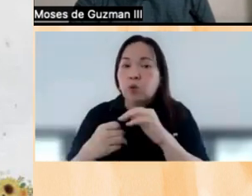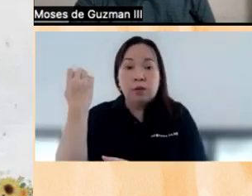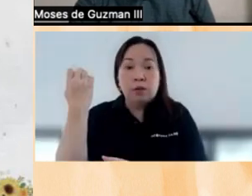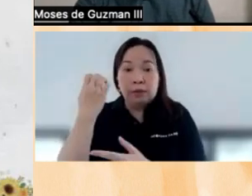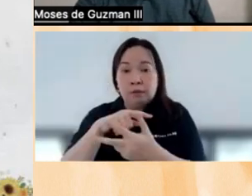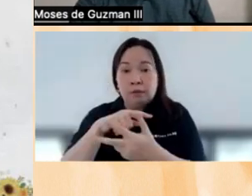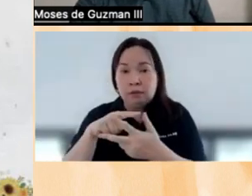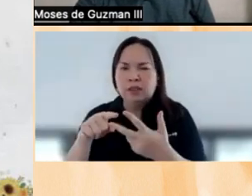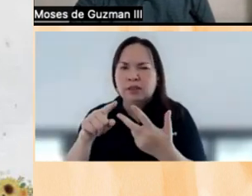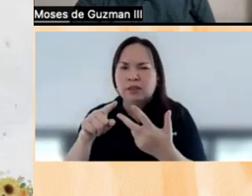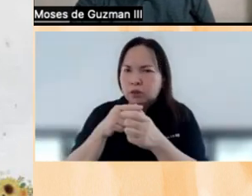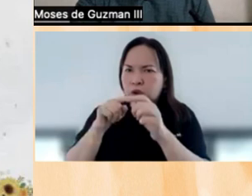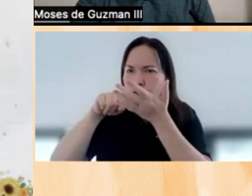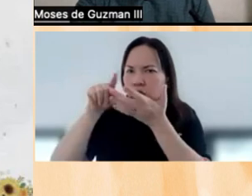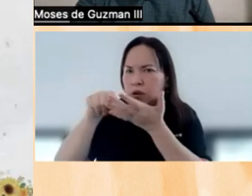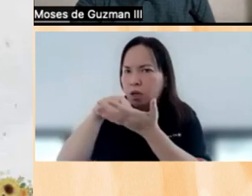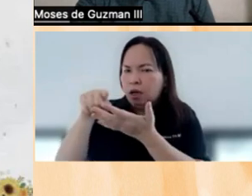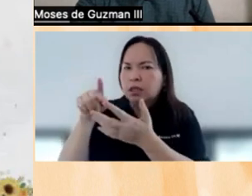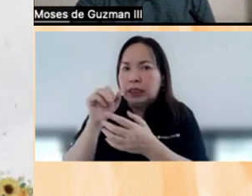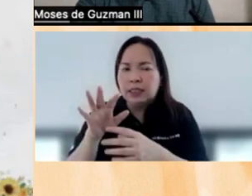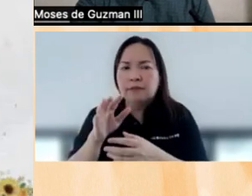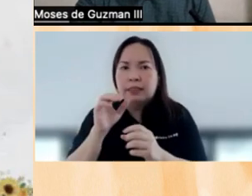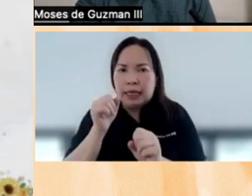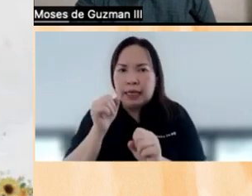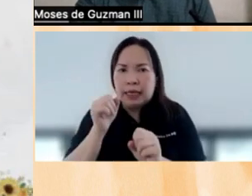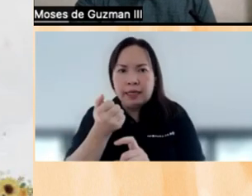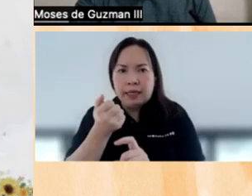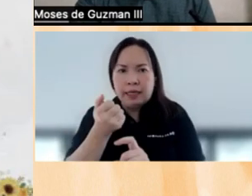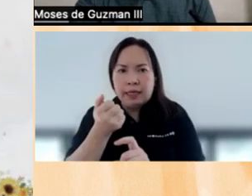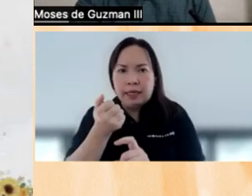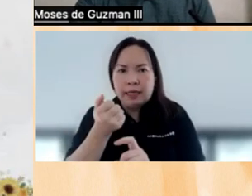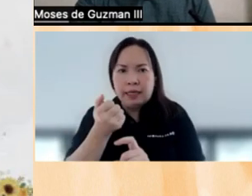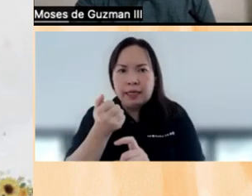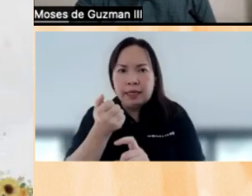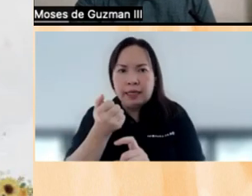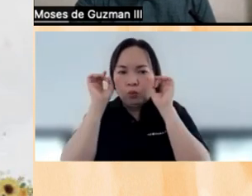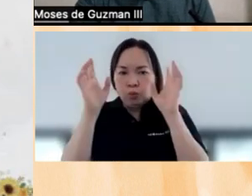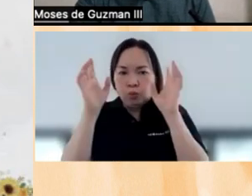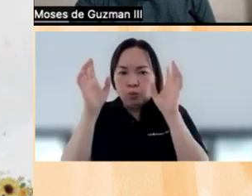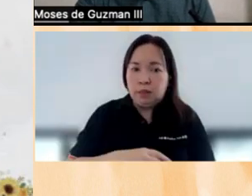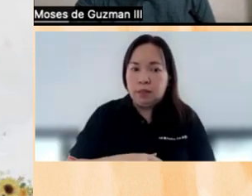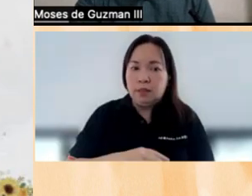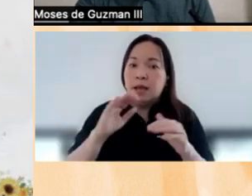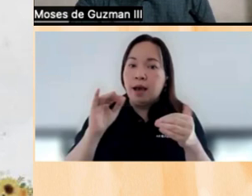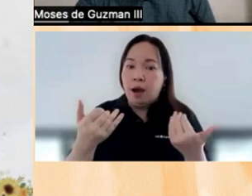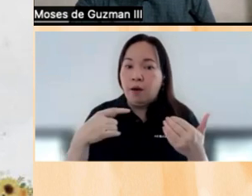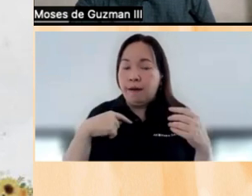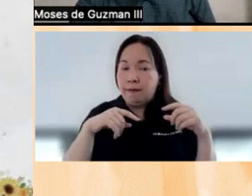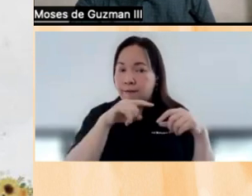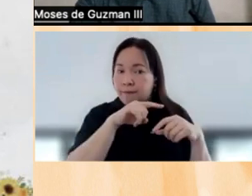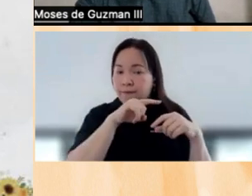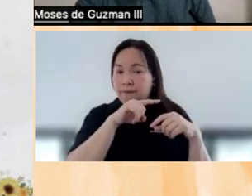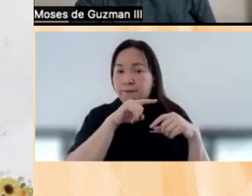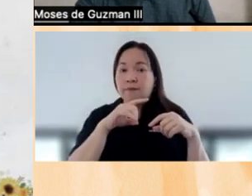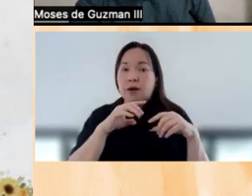and who needs further intervention. The Ask Suicide Screening Questions, or